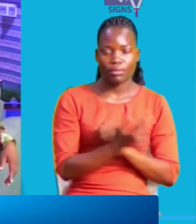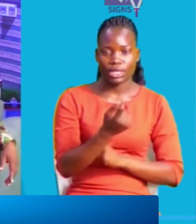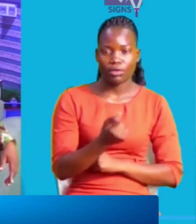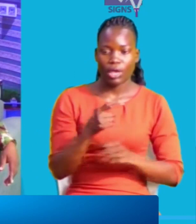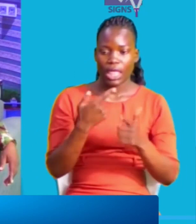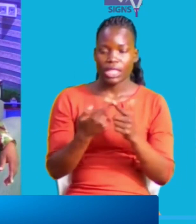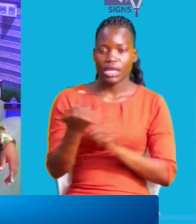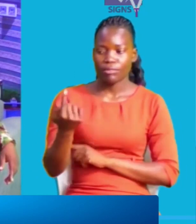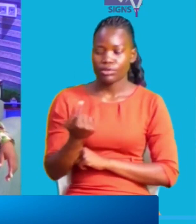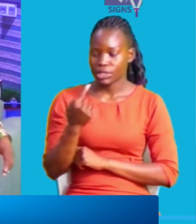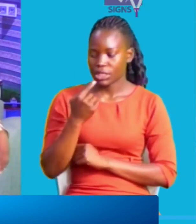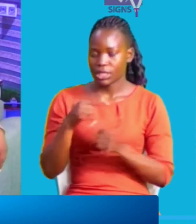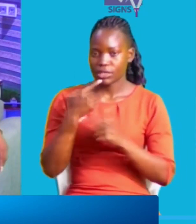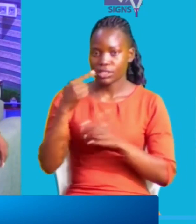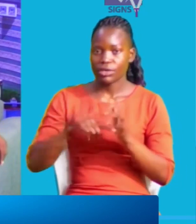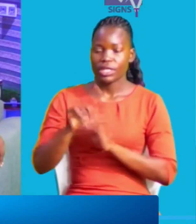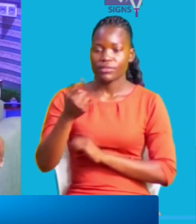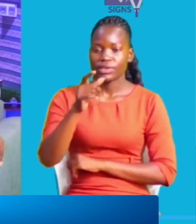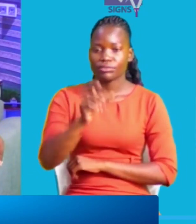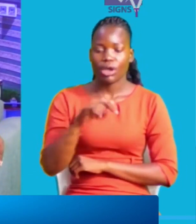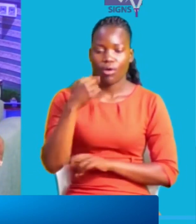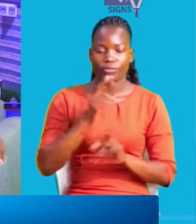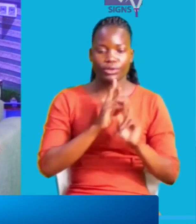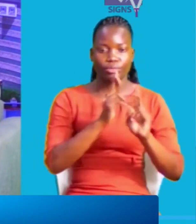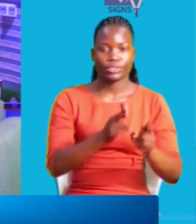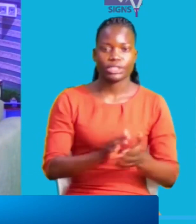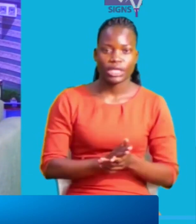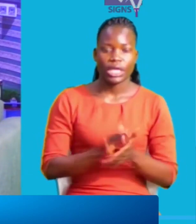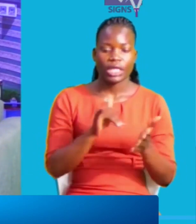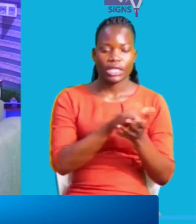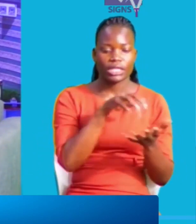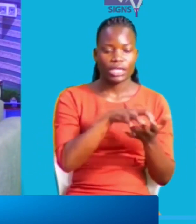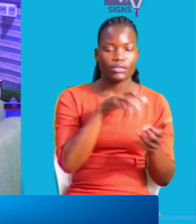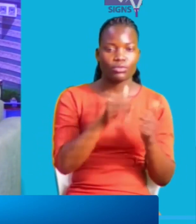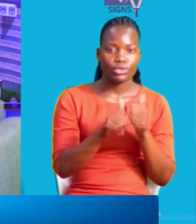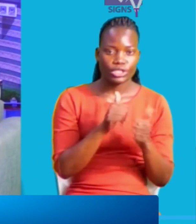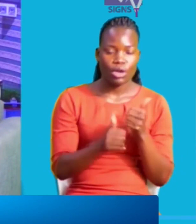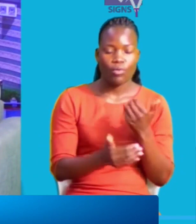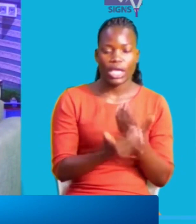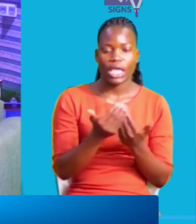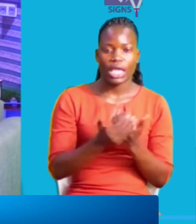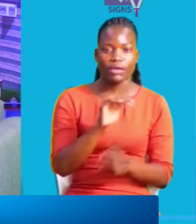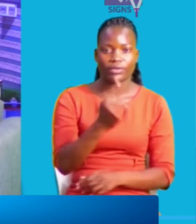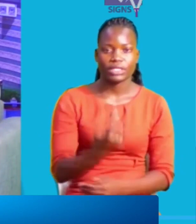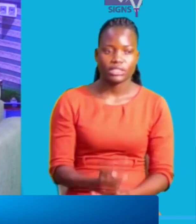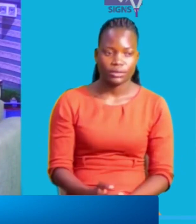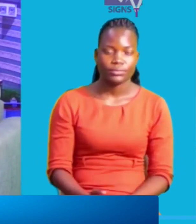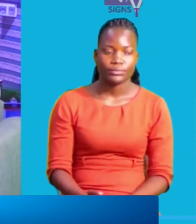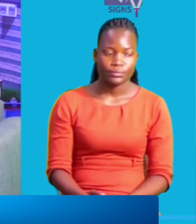Amekuja. Na watu wanasema kwamba the first person yule amereport. Yeah. Huyo ndio kesi yake tunashughulika nini? Nayo kwanza.